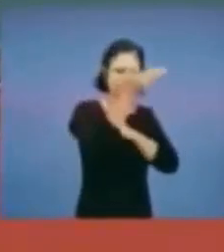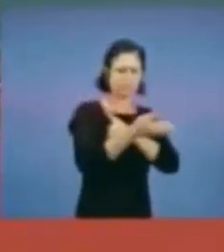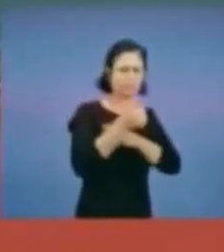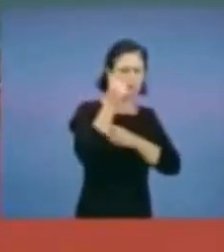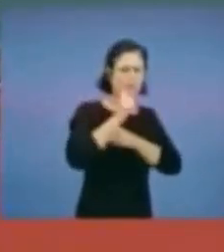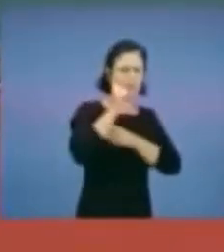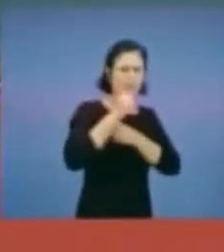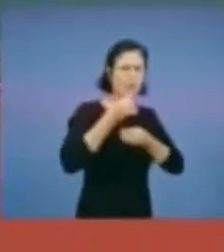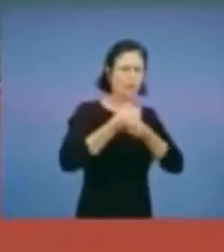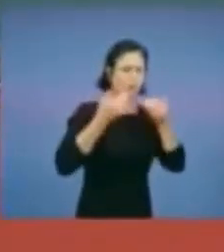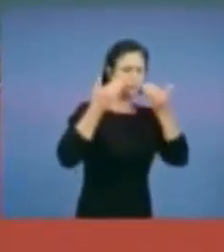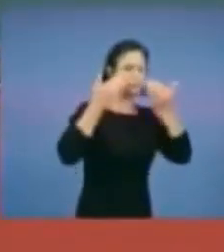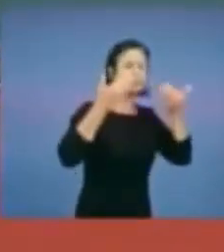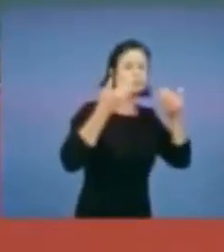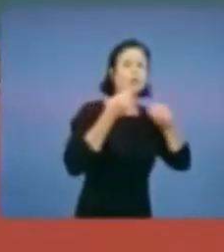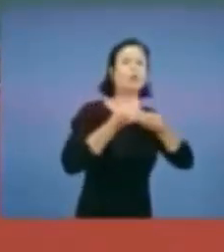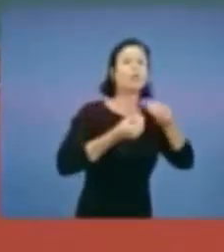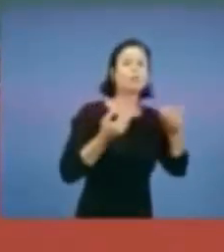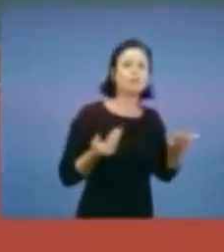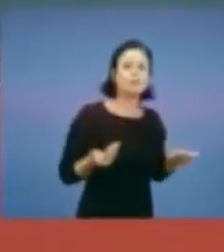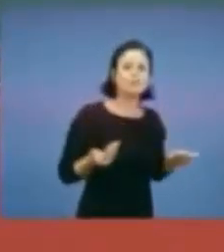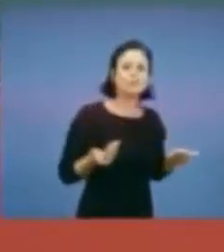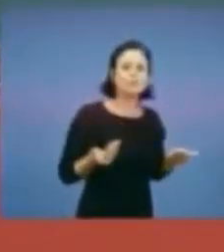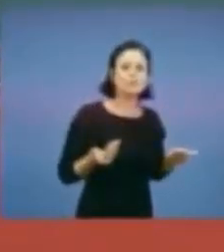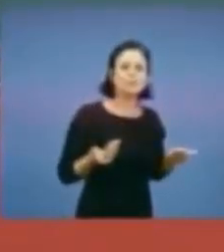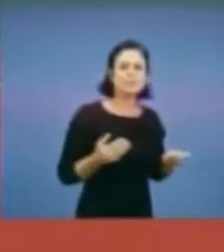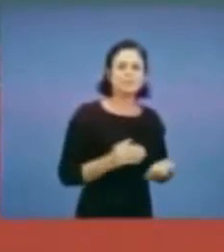See here, Jesus,